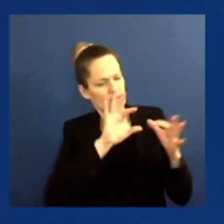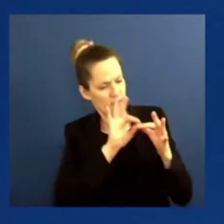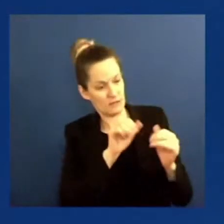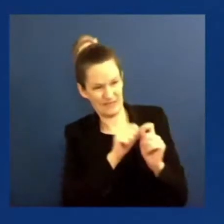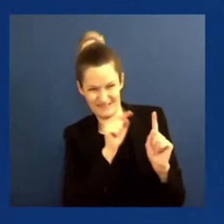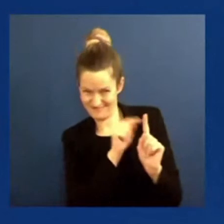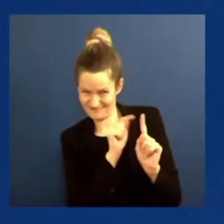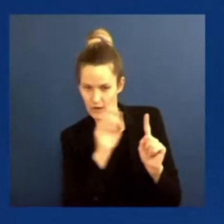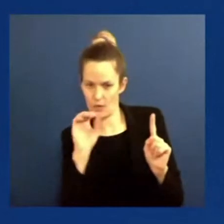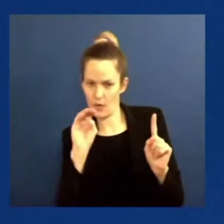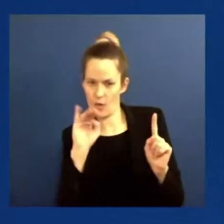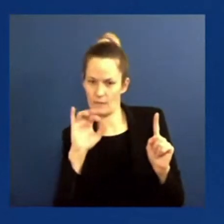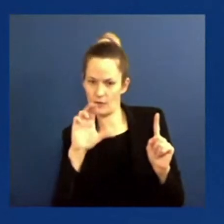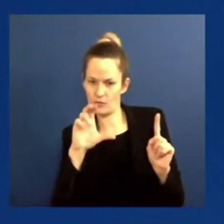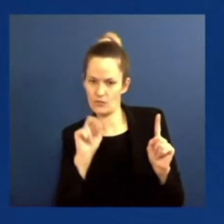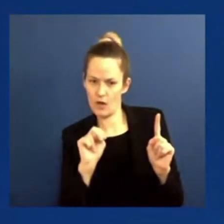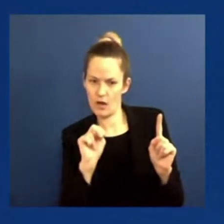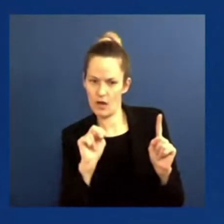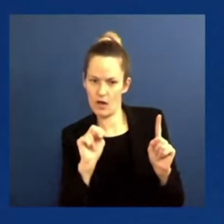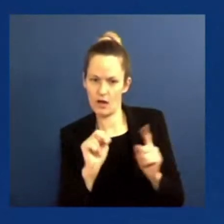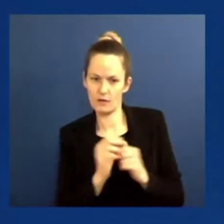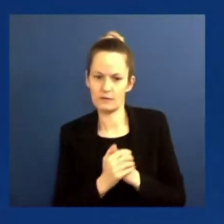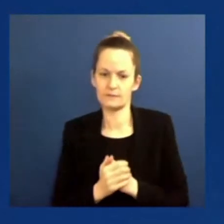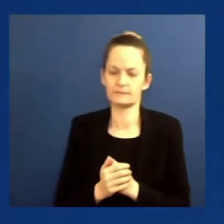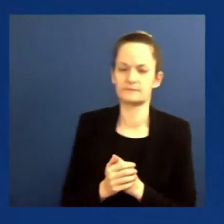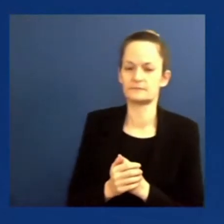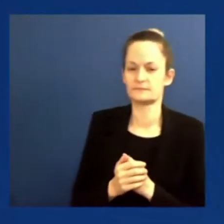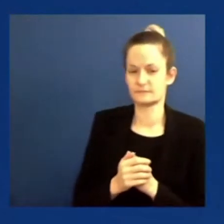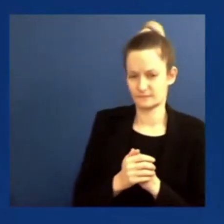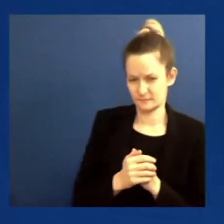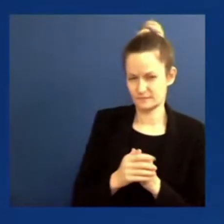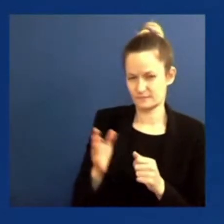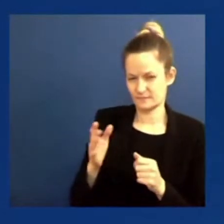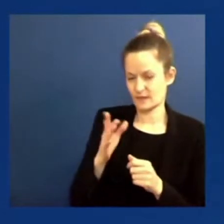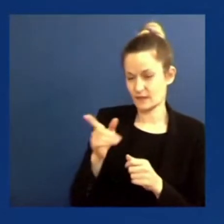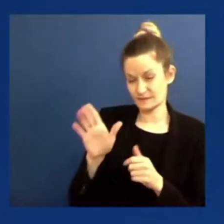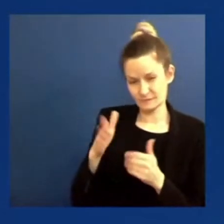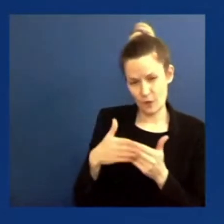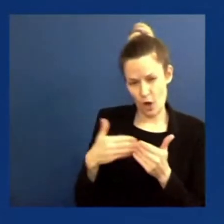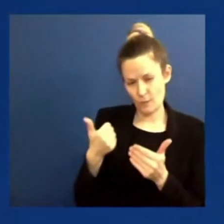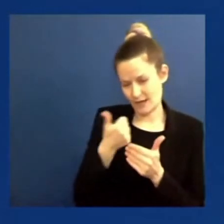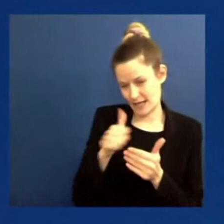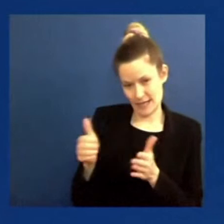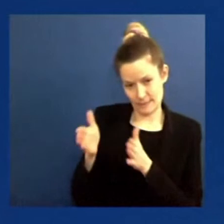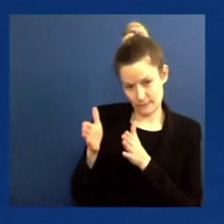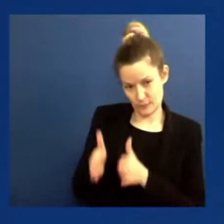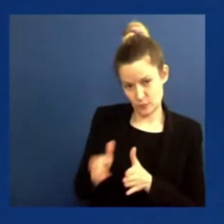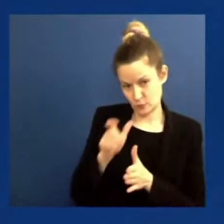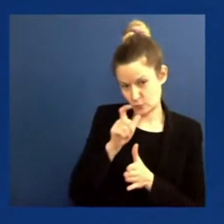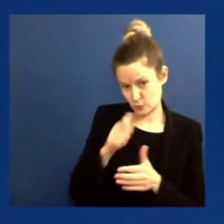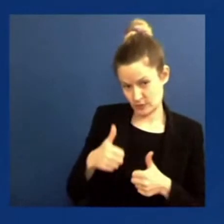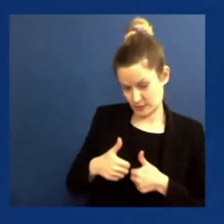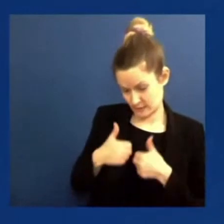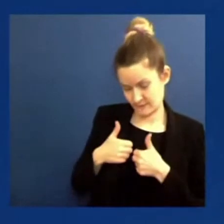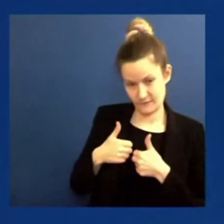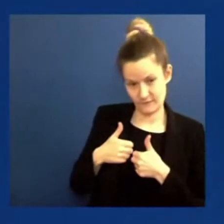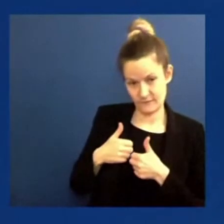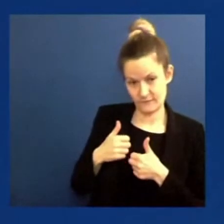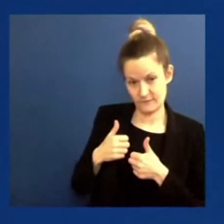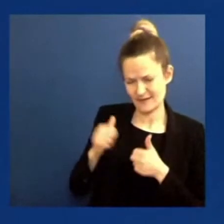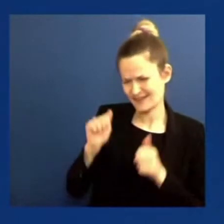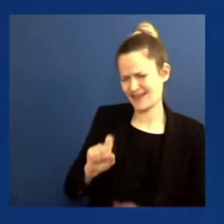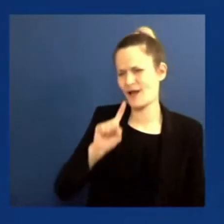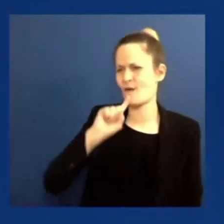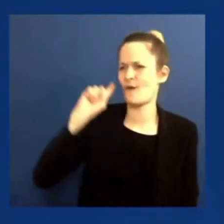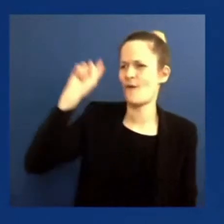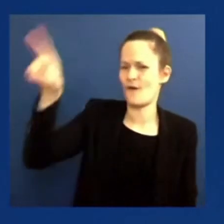to clarify that almost every resident in an apartment is able to order a test. U.S. Postal Service is